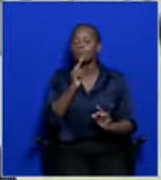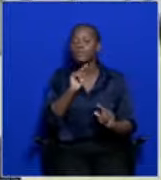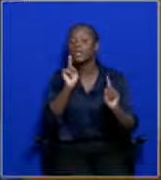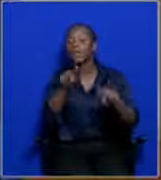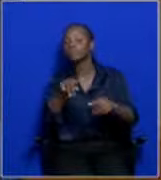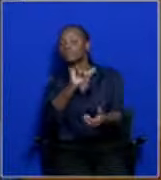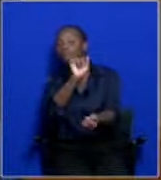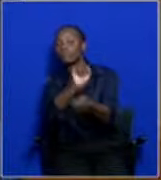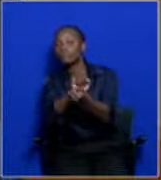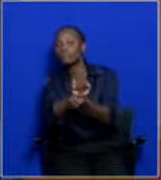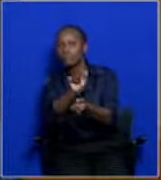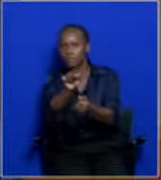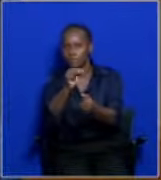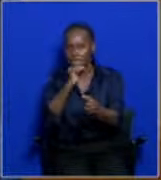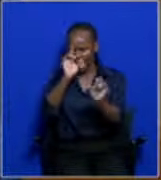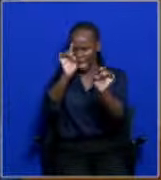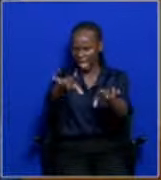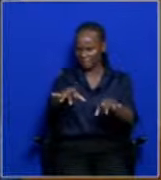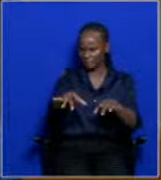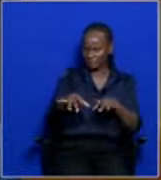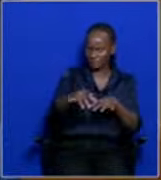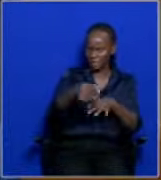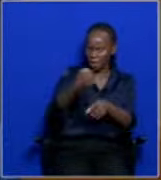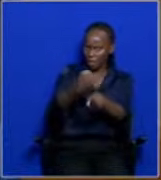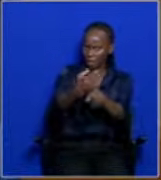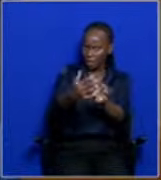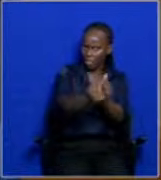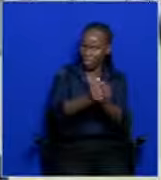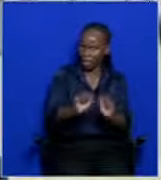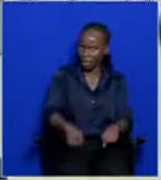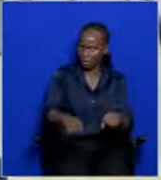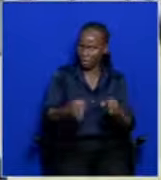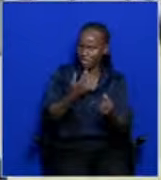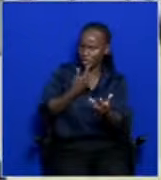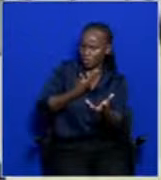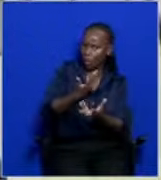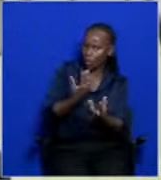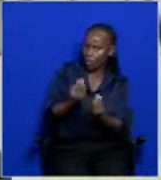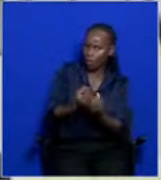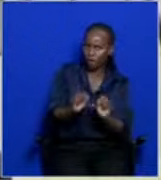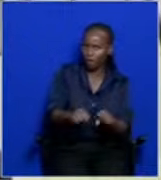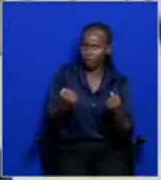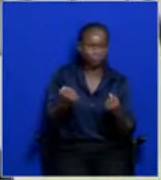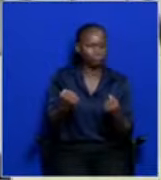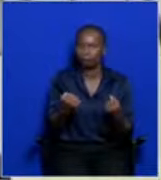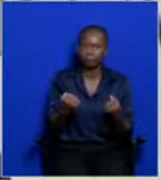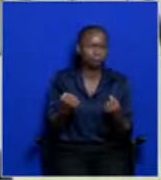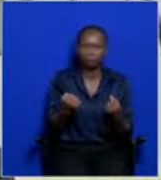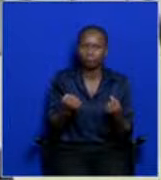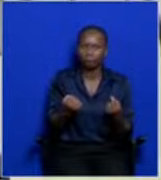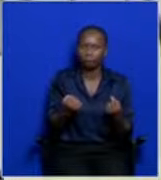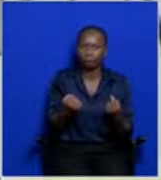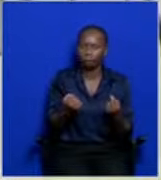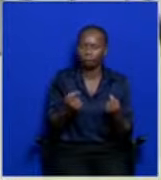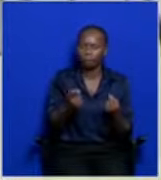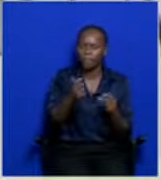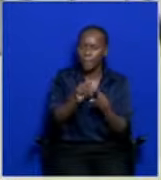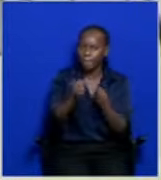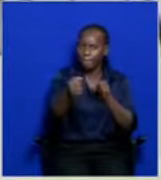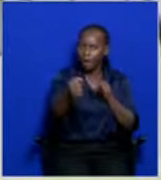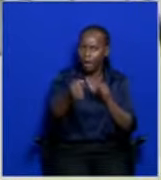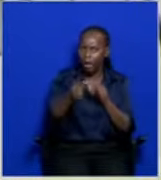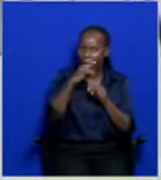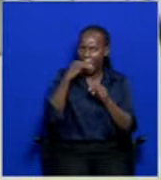enemy. I can't talk to you. So you are not my enemy. And if in